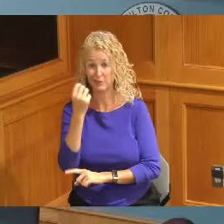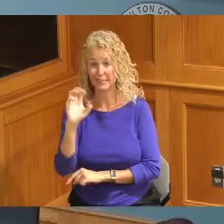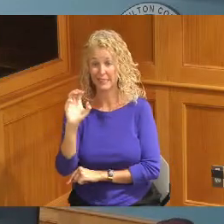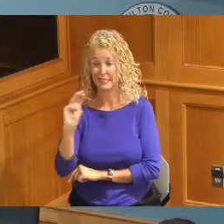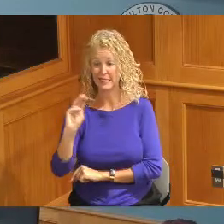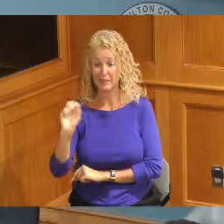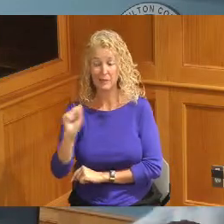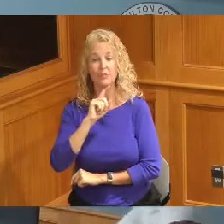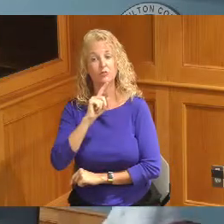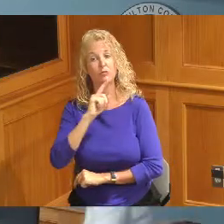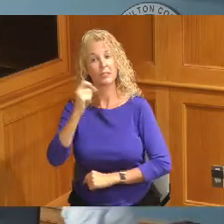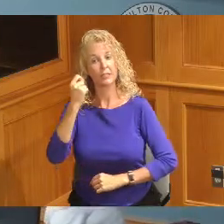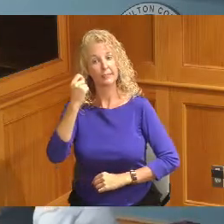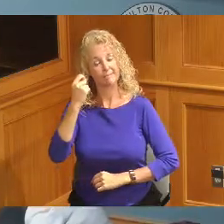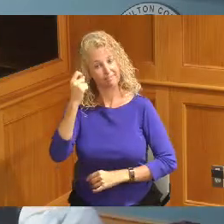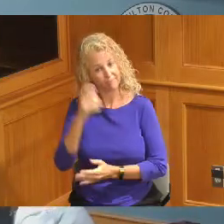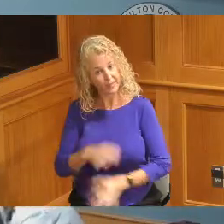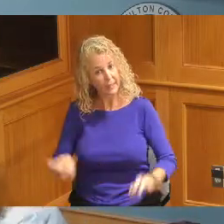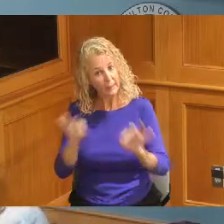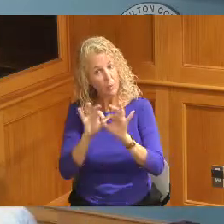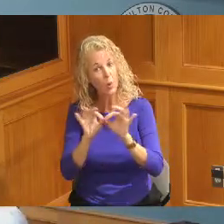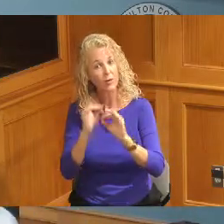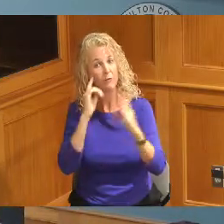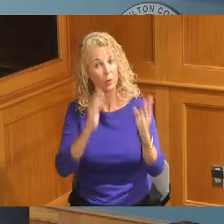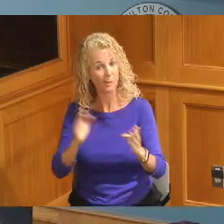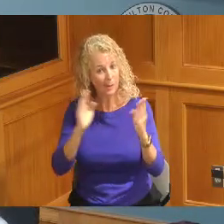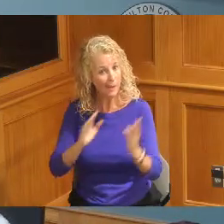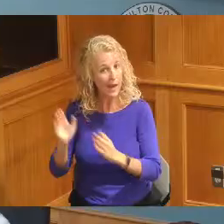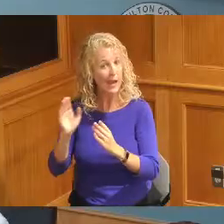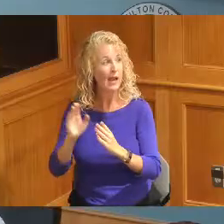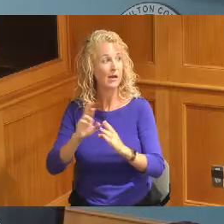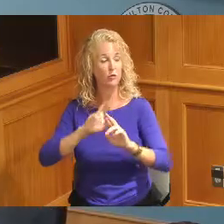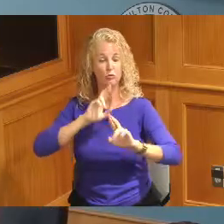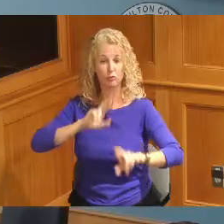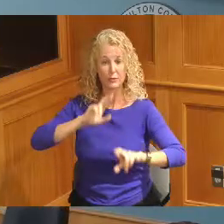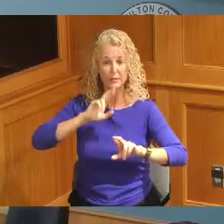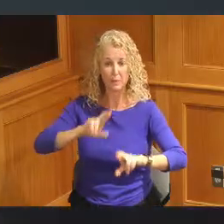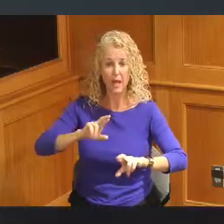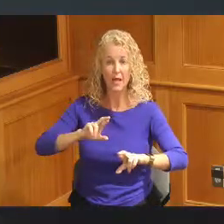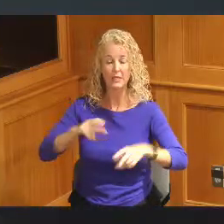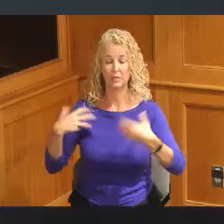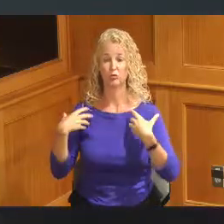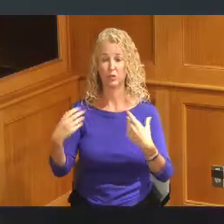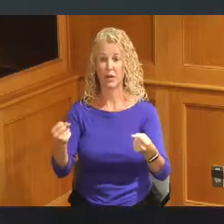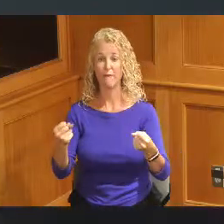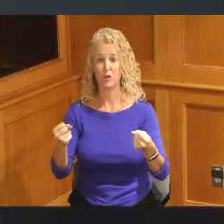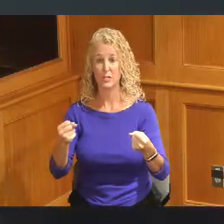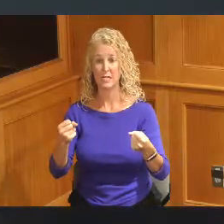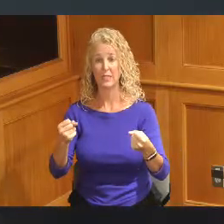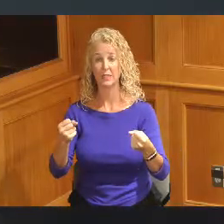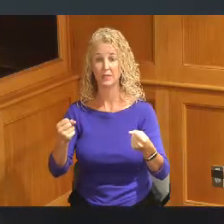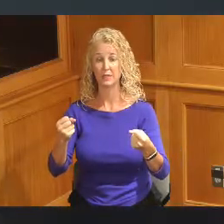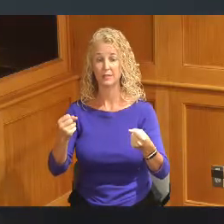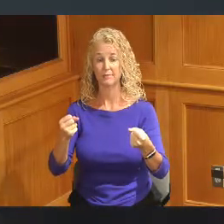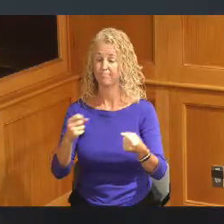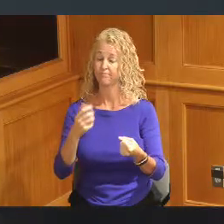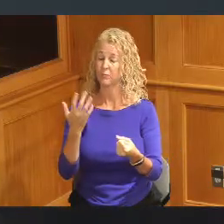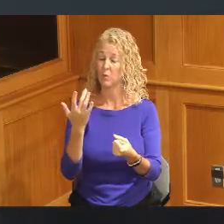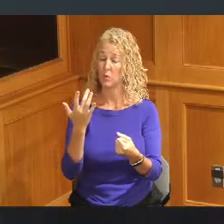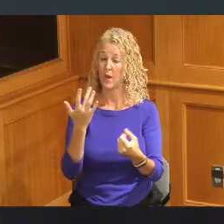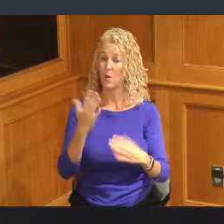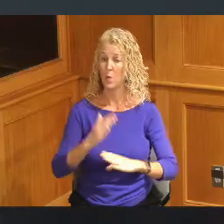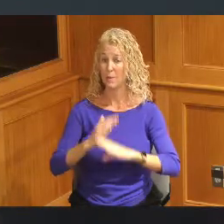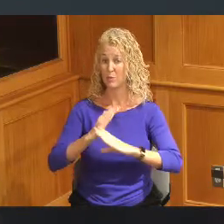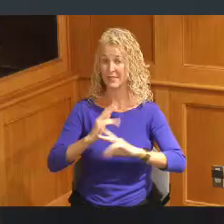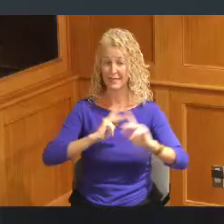a critical role in developing preparedness, response, recovery, and mitigation programs in the community to protect lives